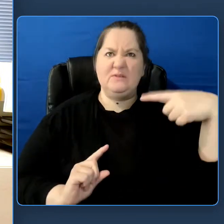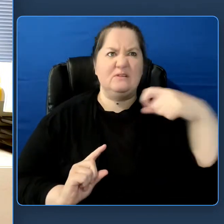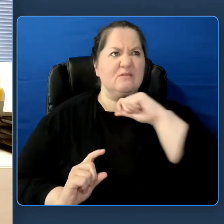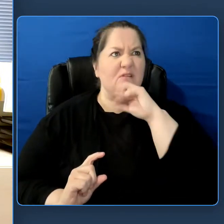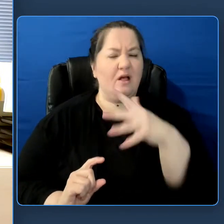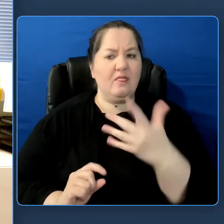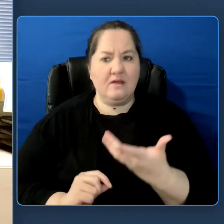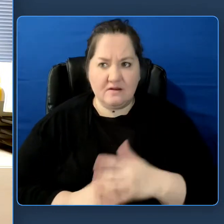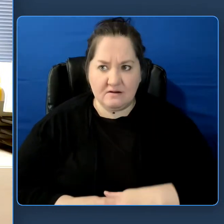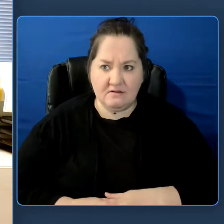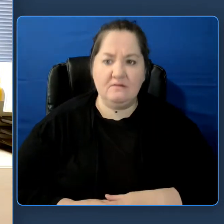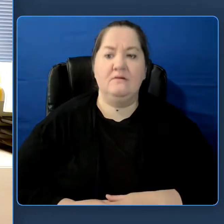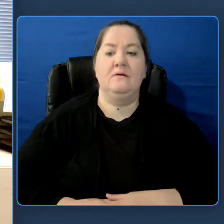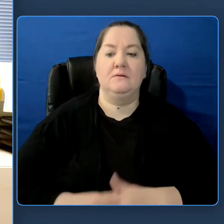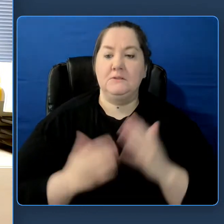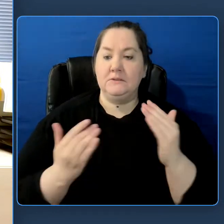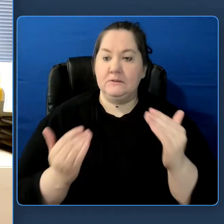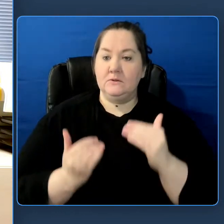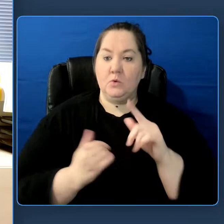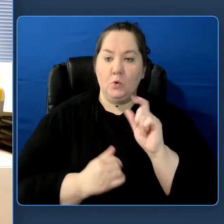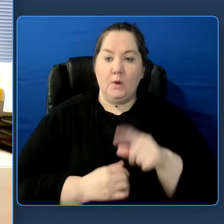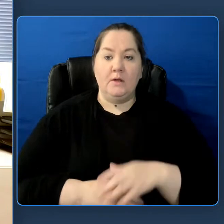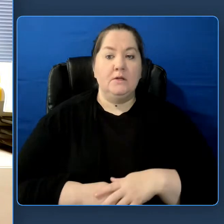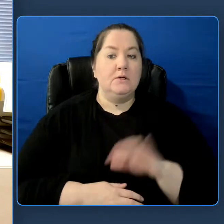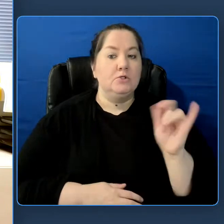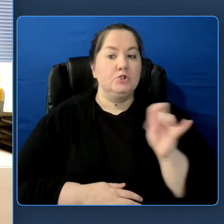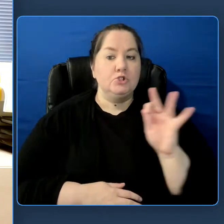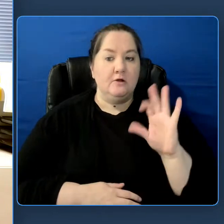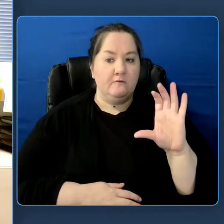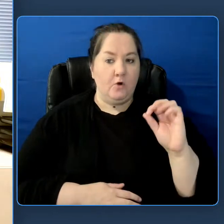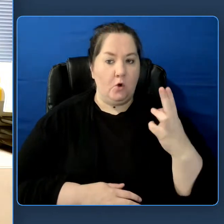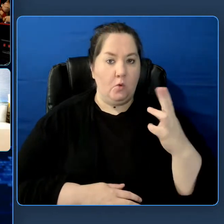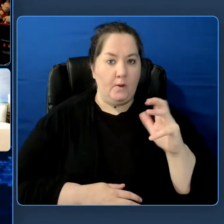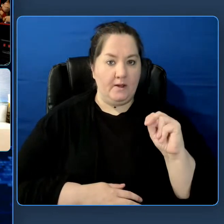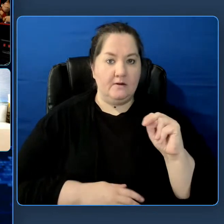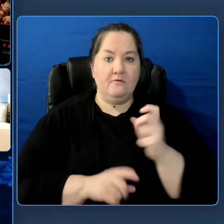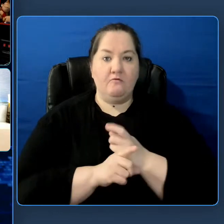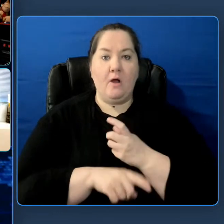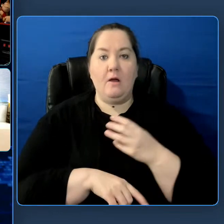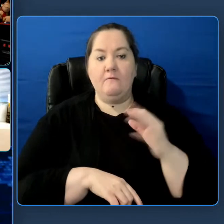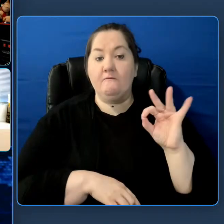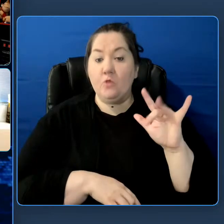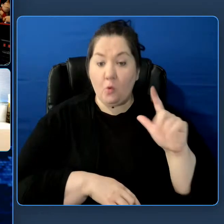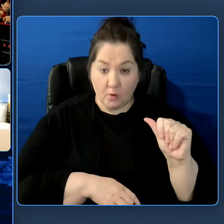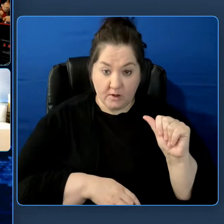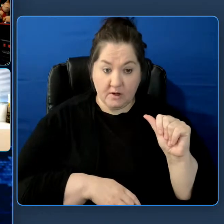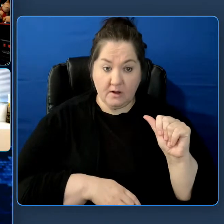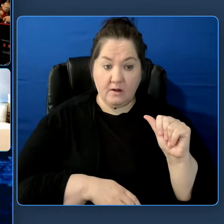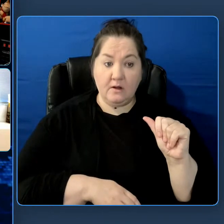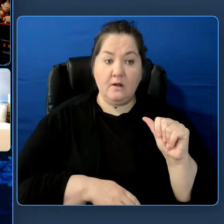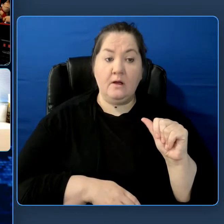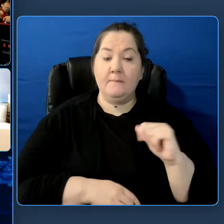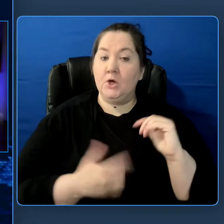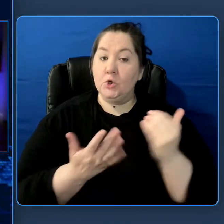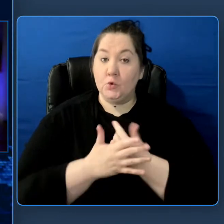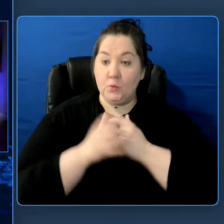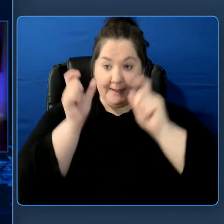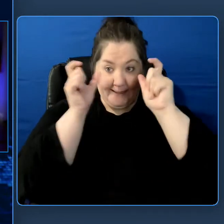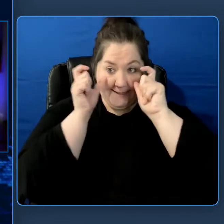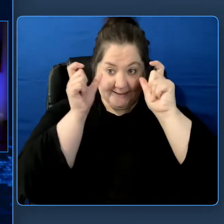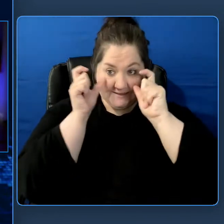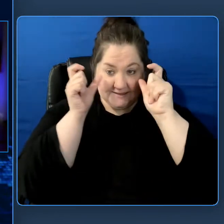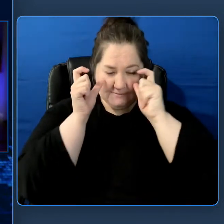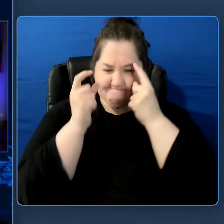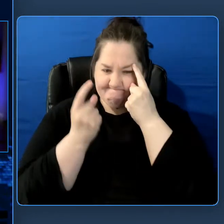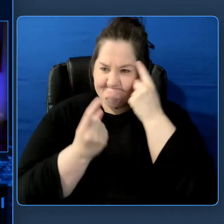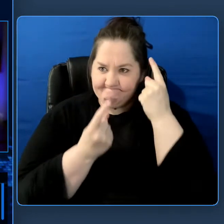very good. Next question. Jeff Cohen from Miami Beach, Florida comes in. I'm about to get new glasses, and I